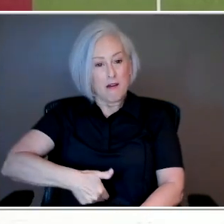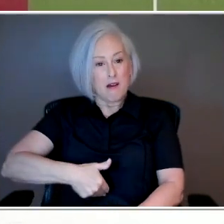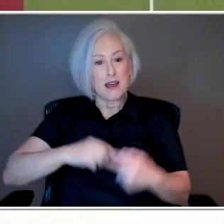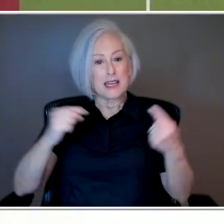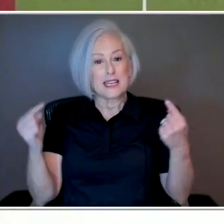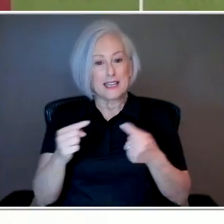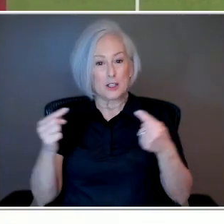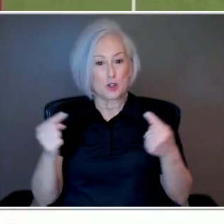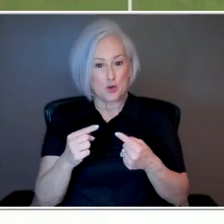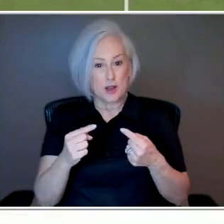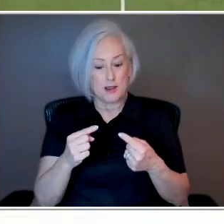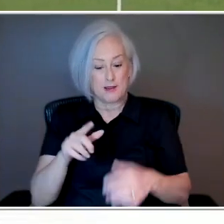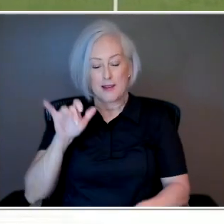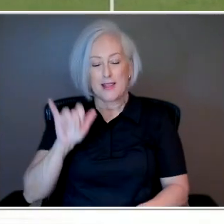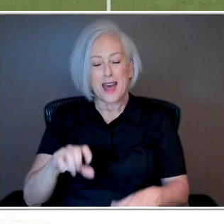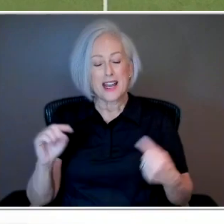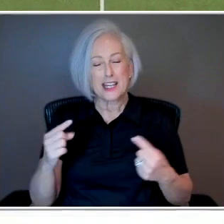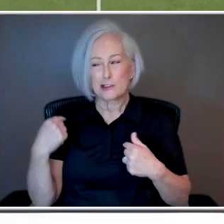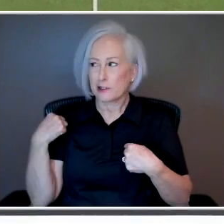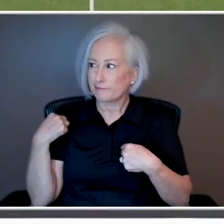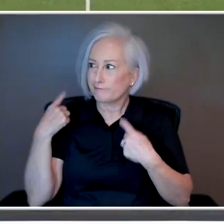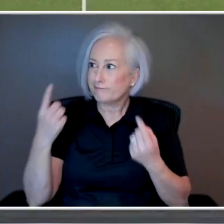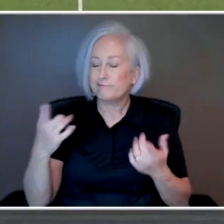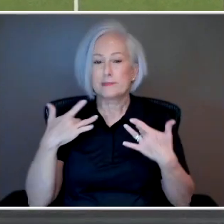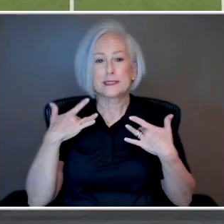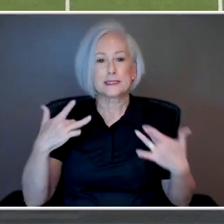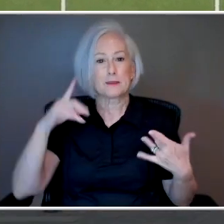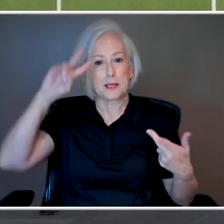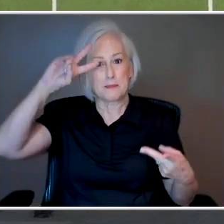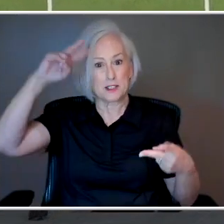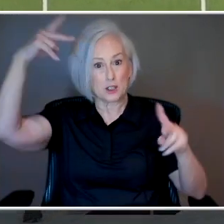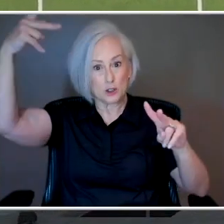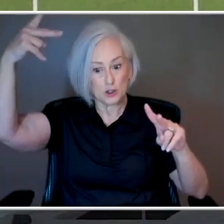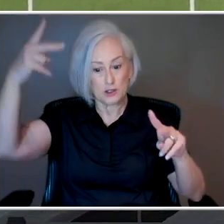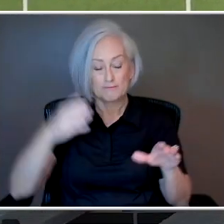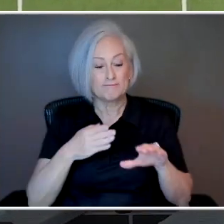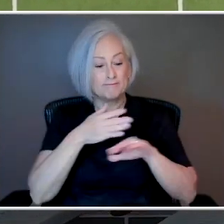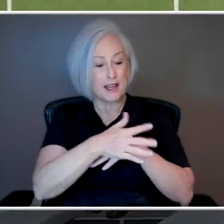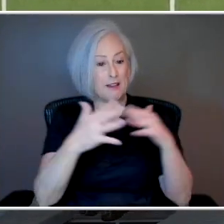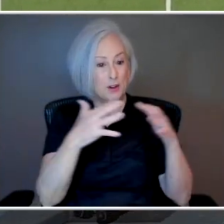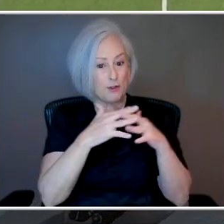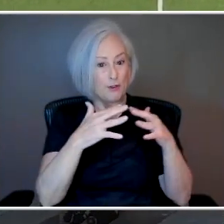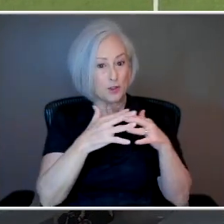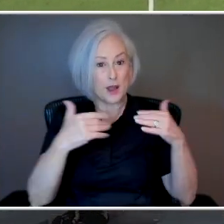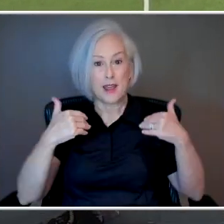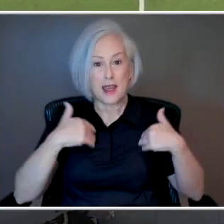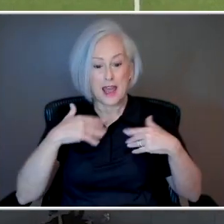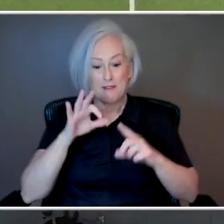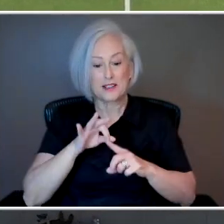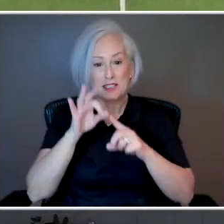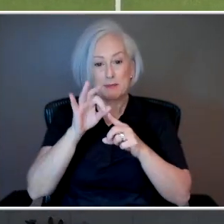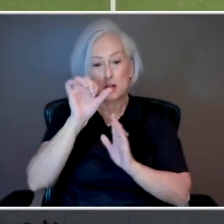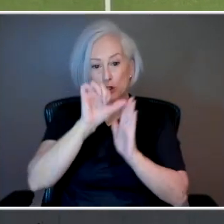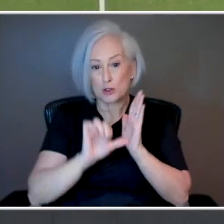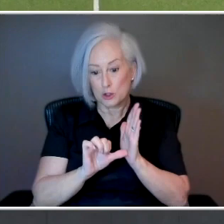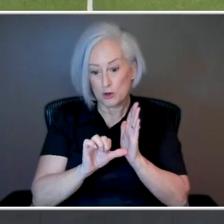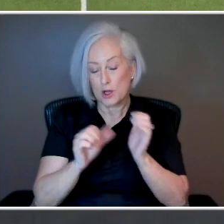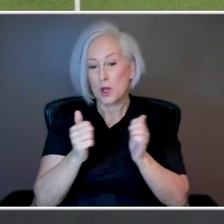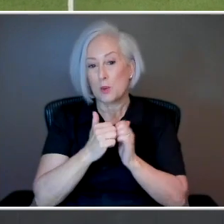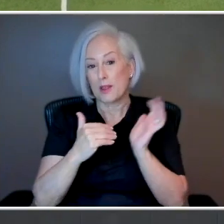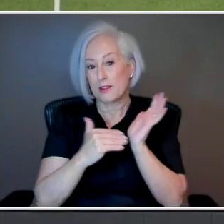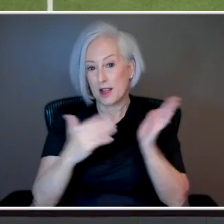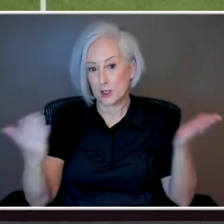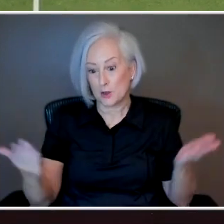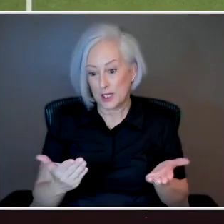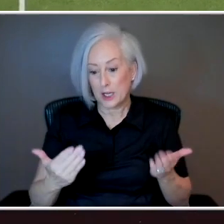been misunderstood. As soon as football season ended, he had a special surgery with a doctor here who developed his own special technique